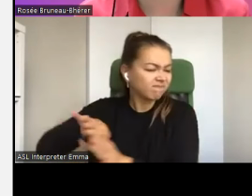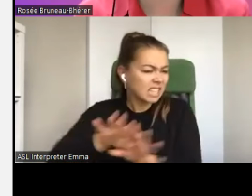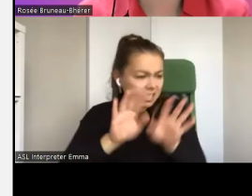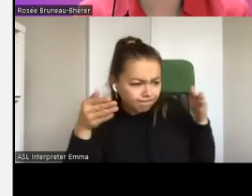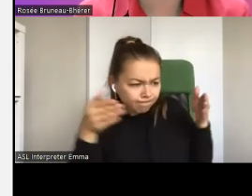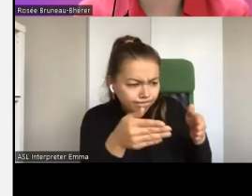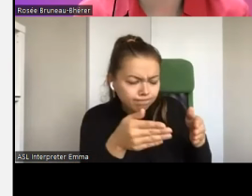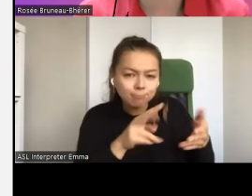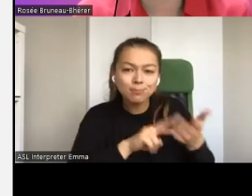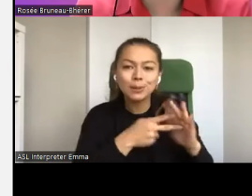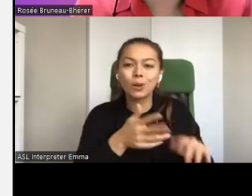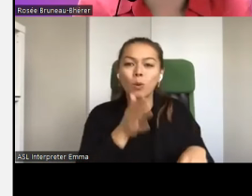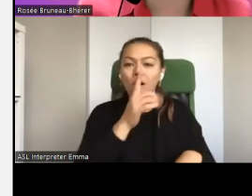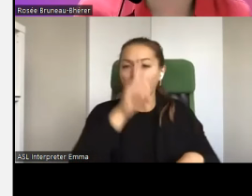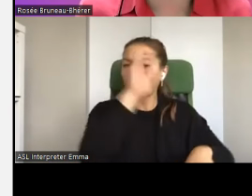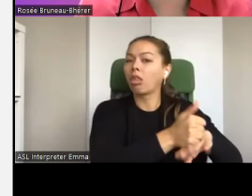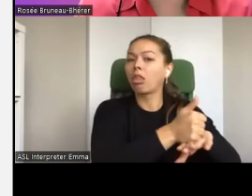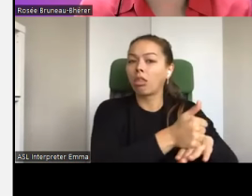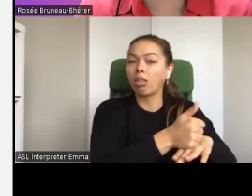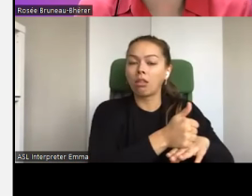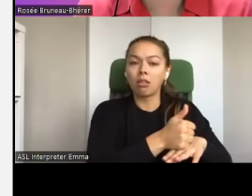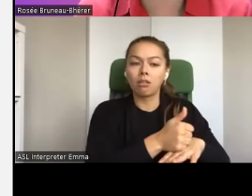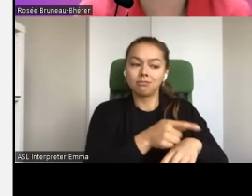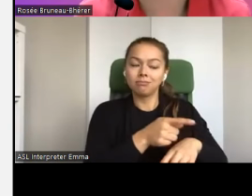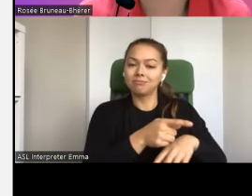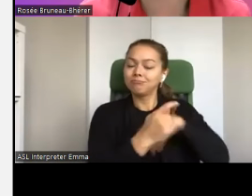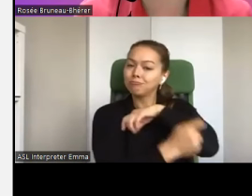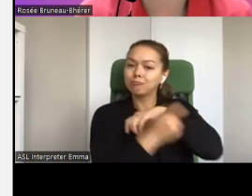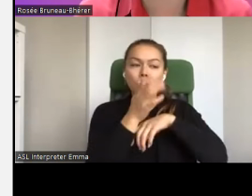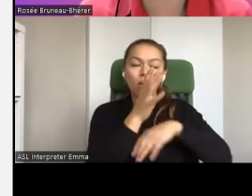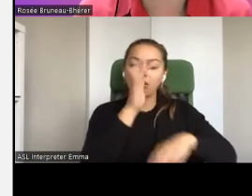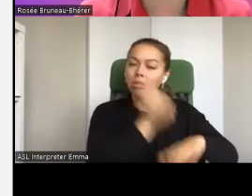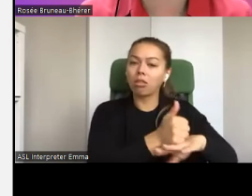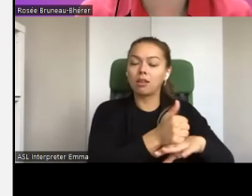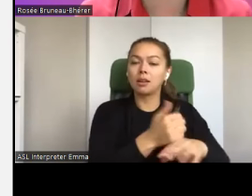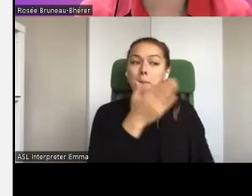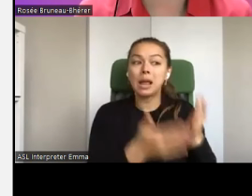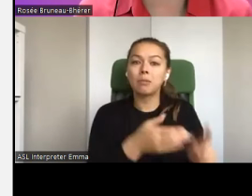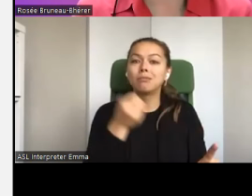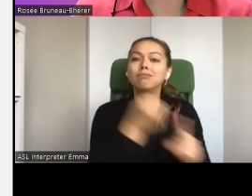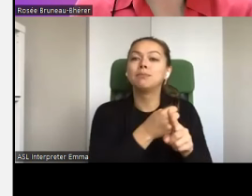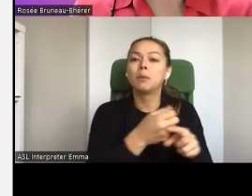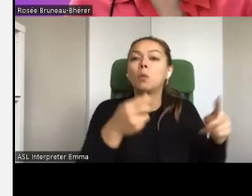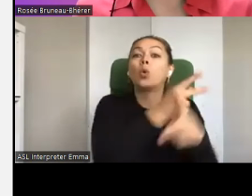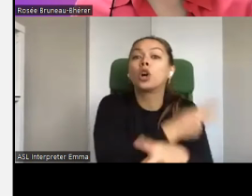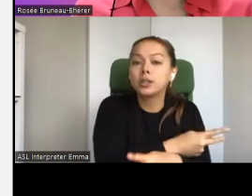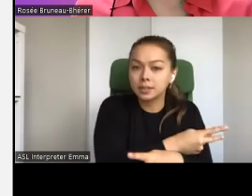maybe he'll end up worse off, and this will crystallize